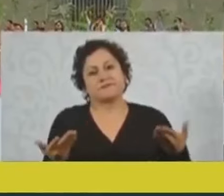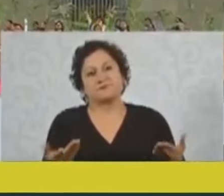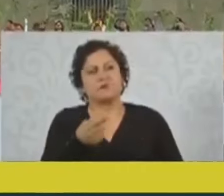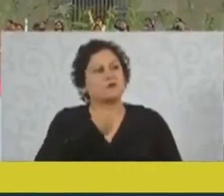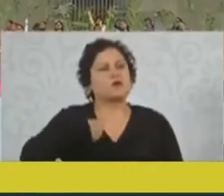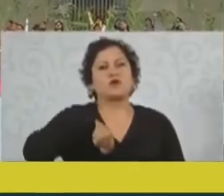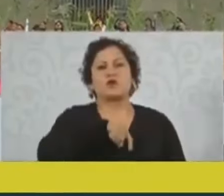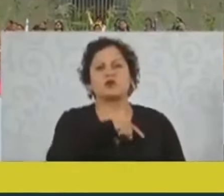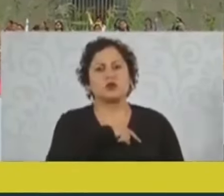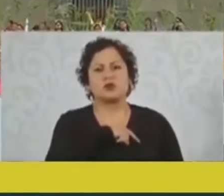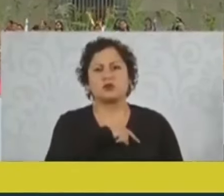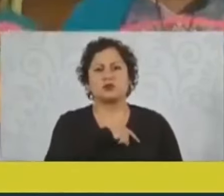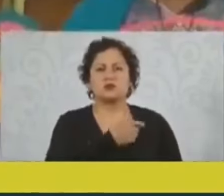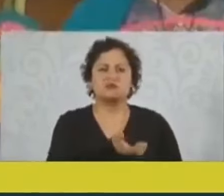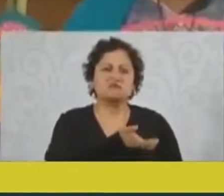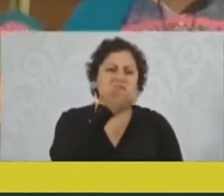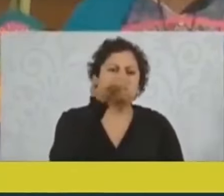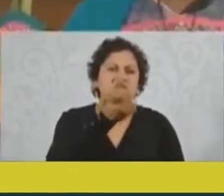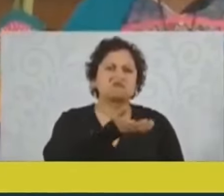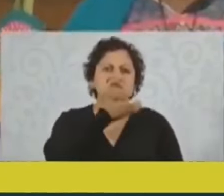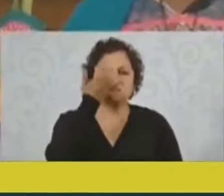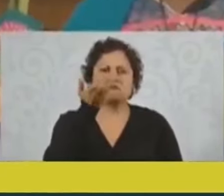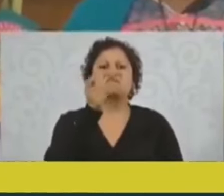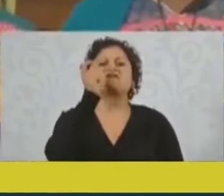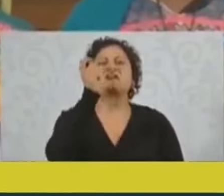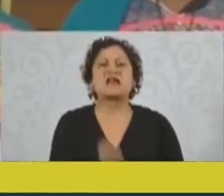And as we always say,